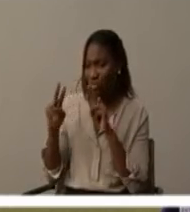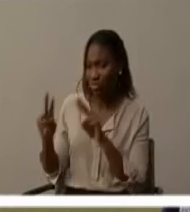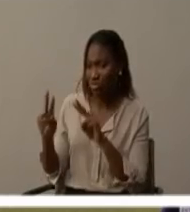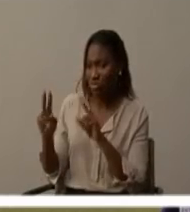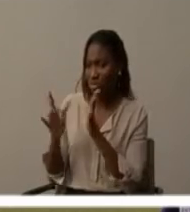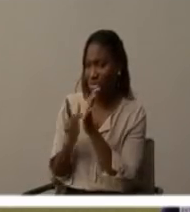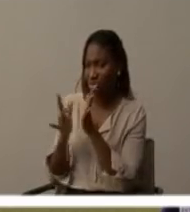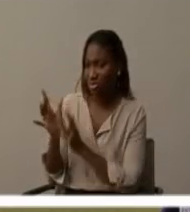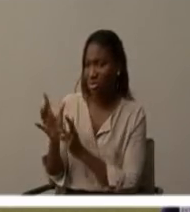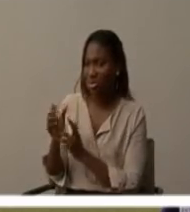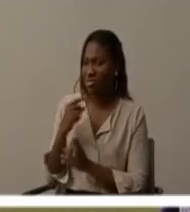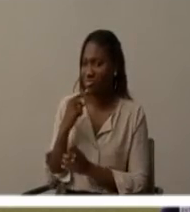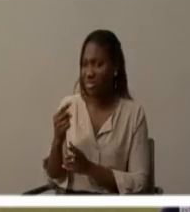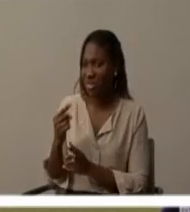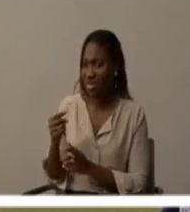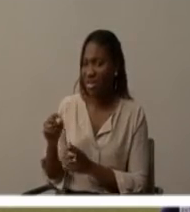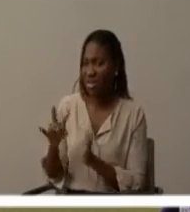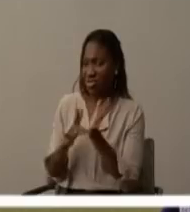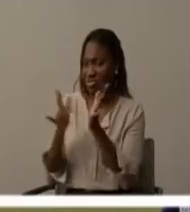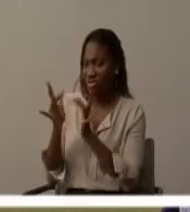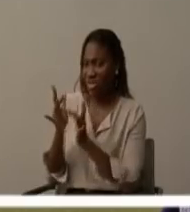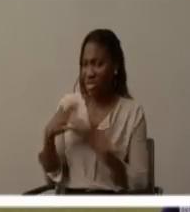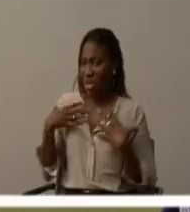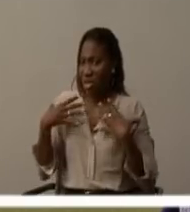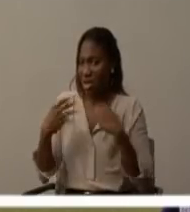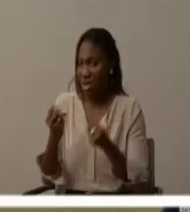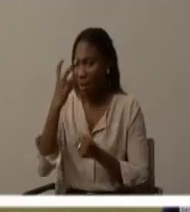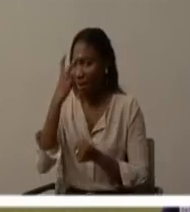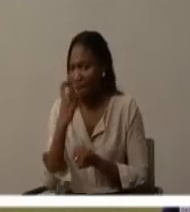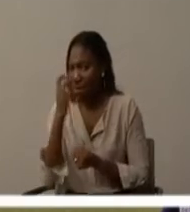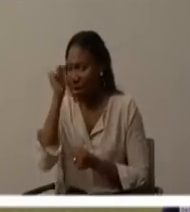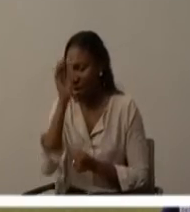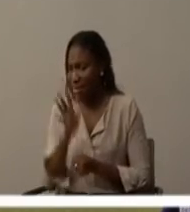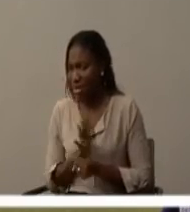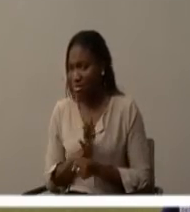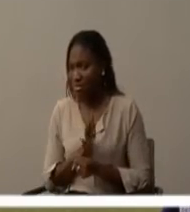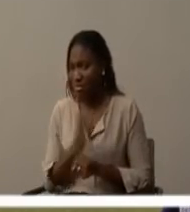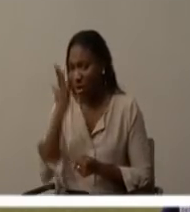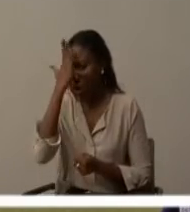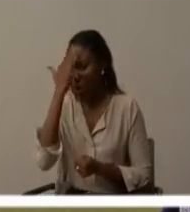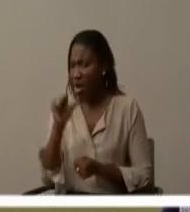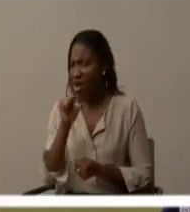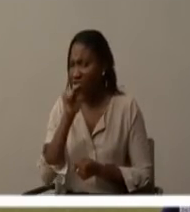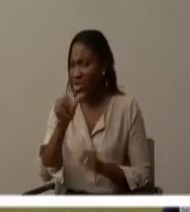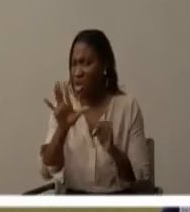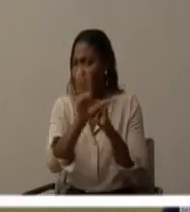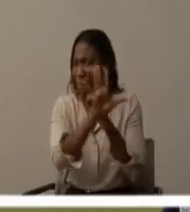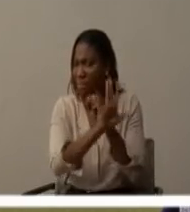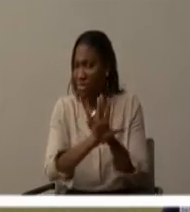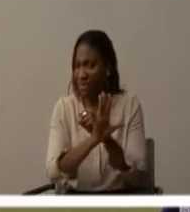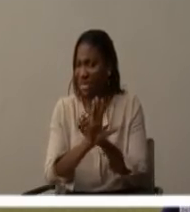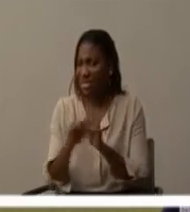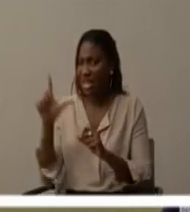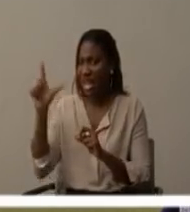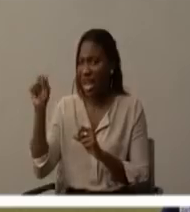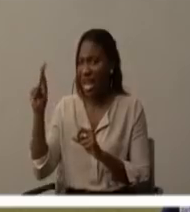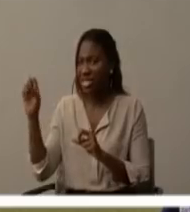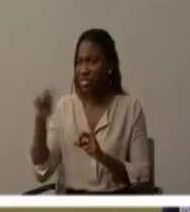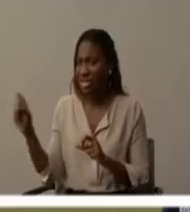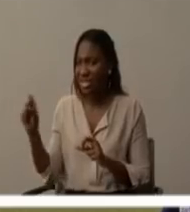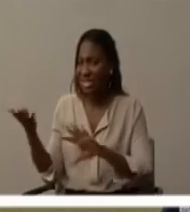man. Could he not have prevented this man's death?" Still sighing, Jesus reached the